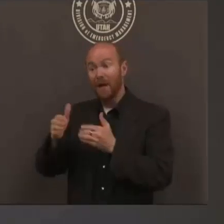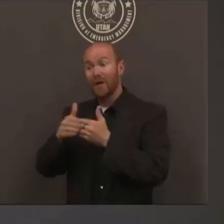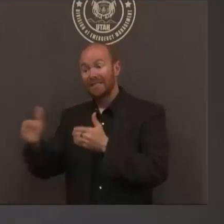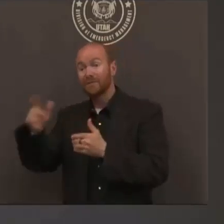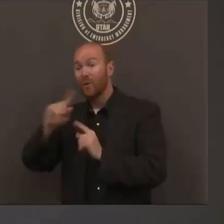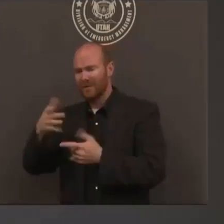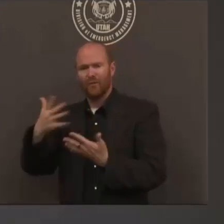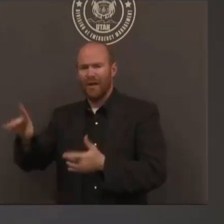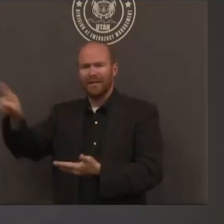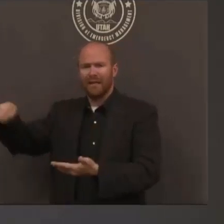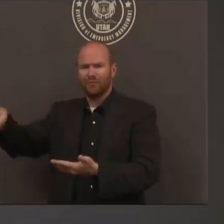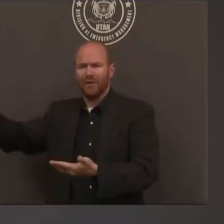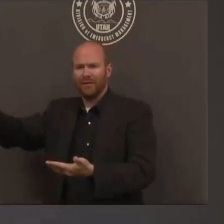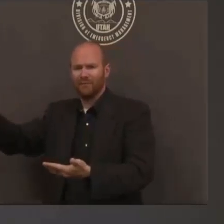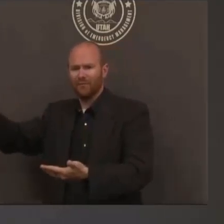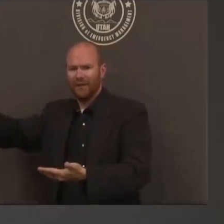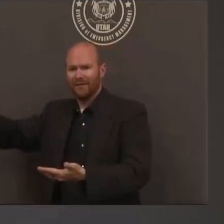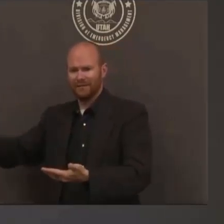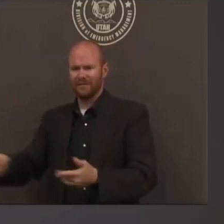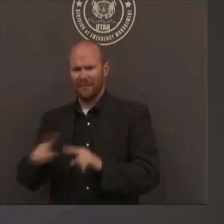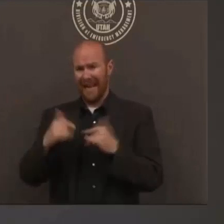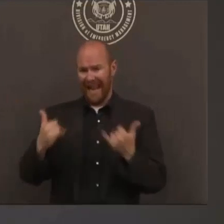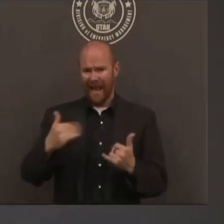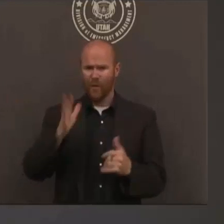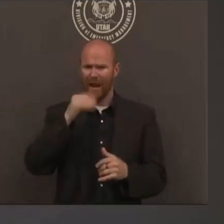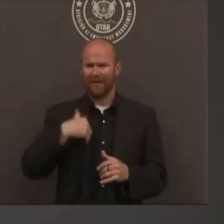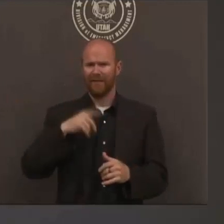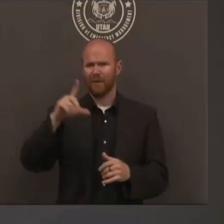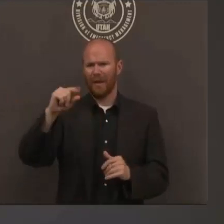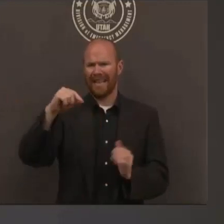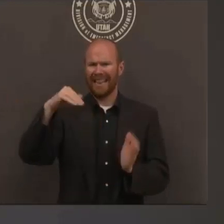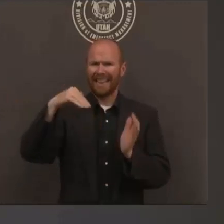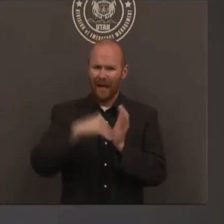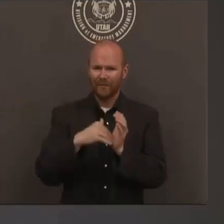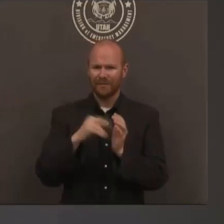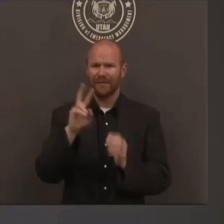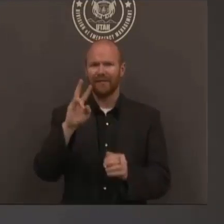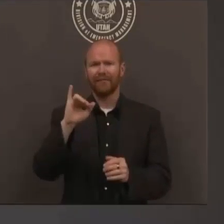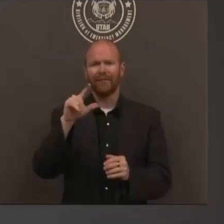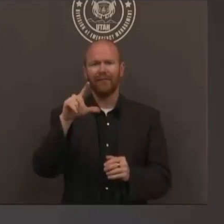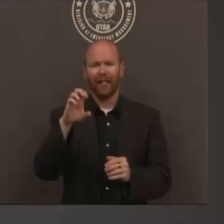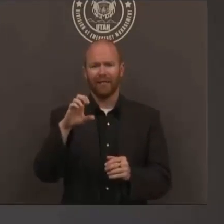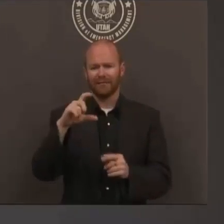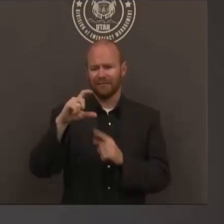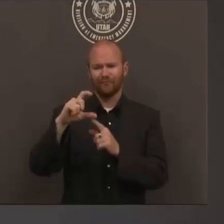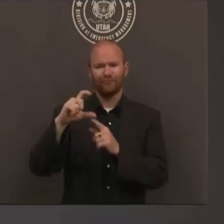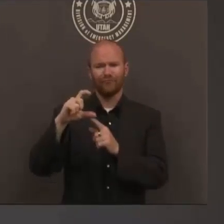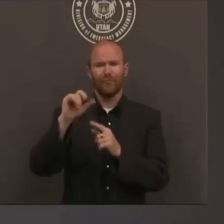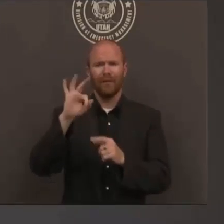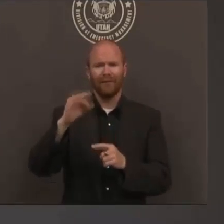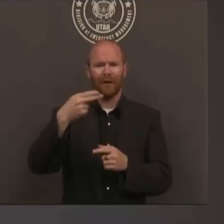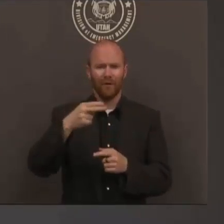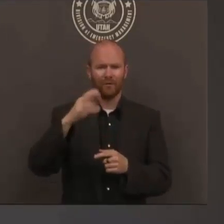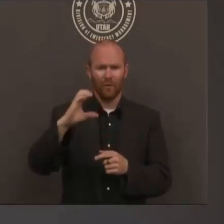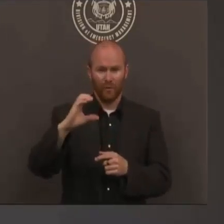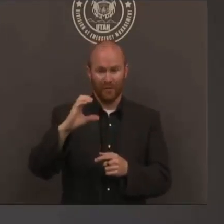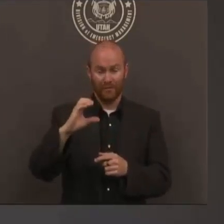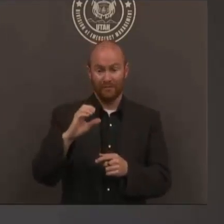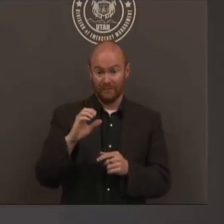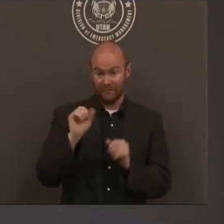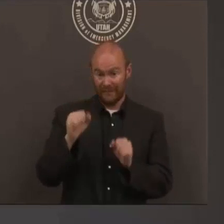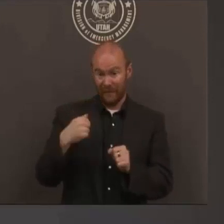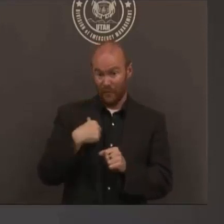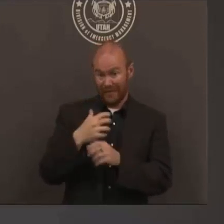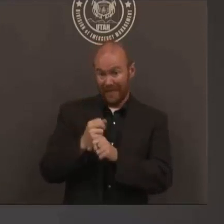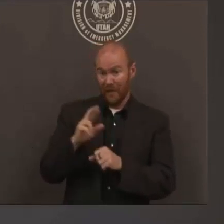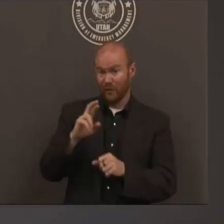about the 20,000 vials that we have now and that we've spent money for. Will we be able to get a